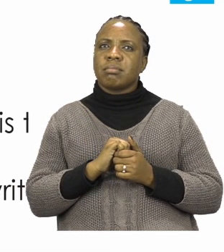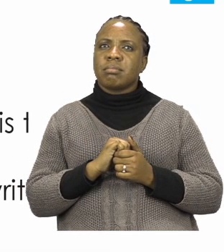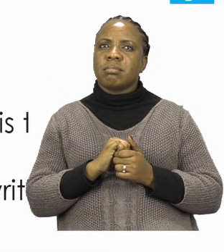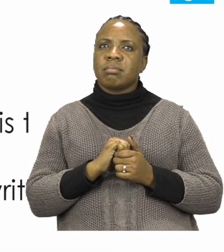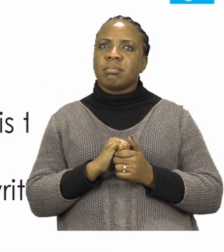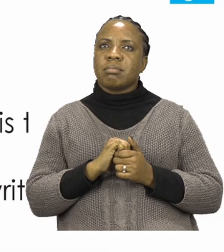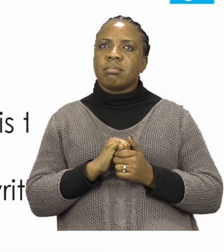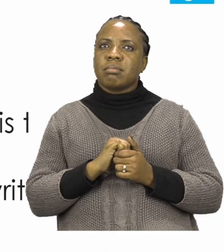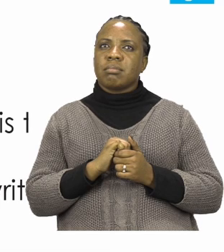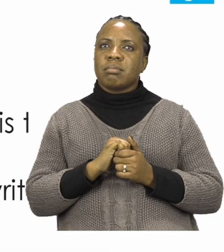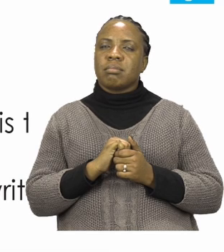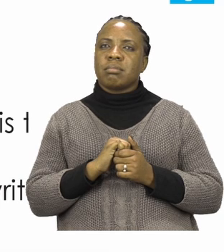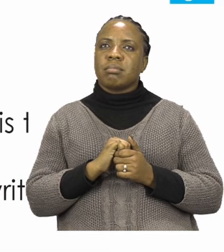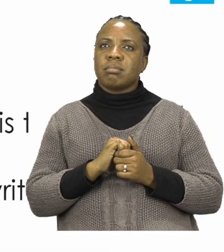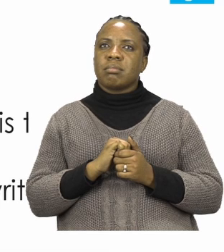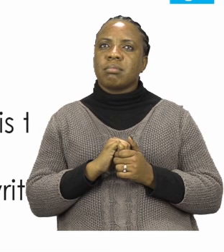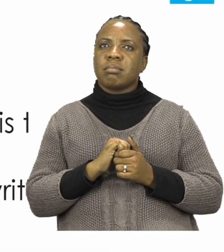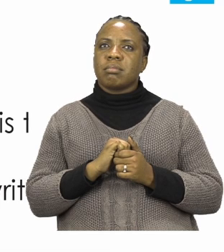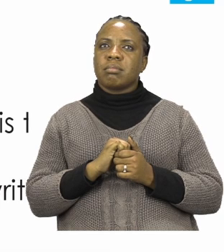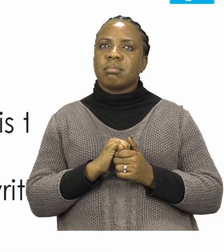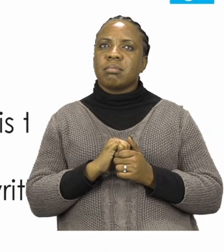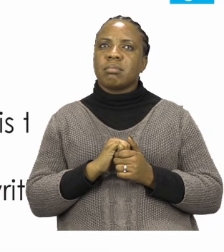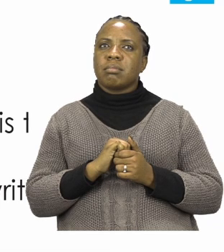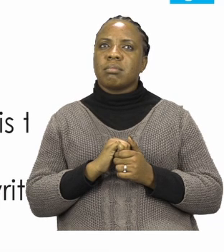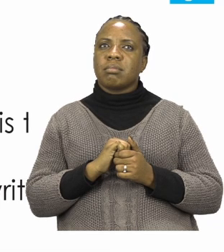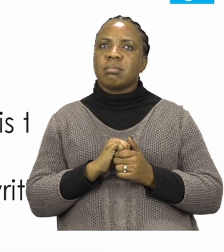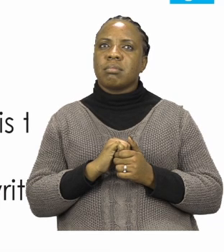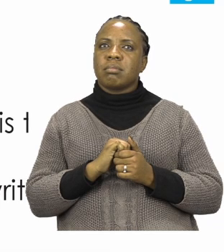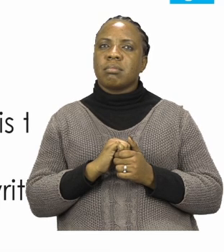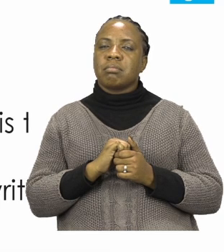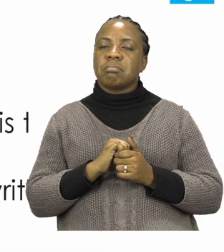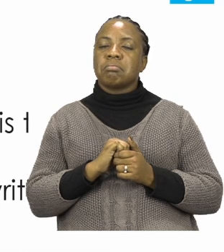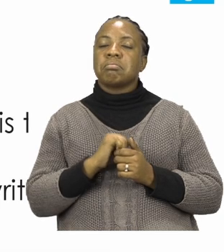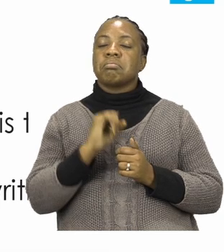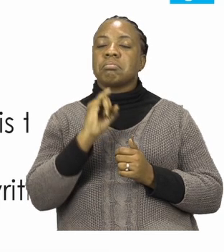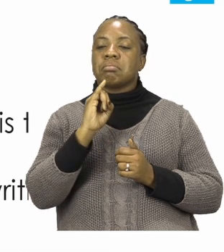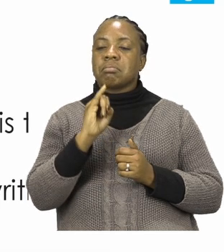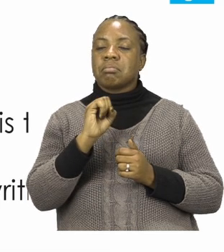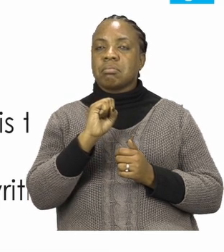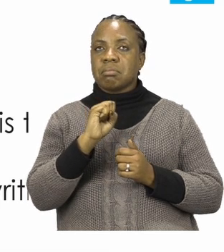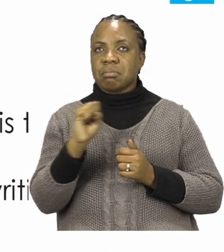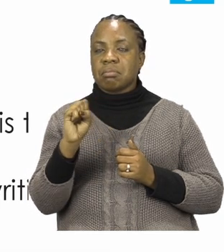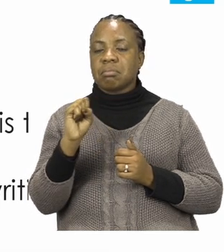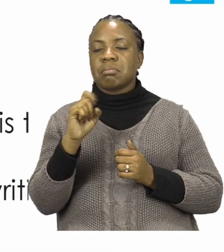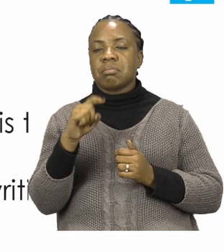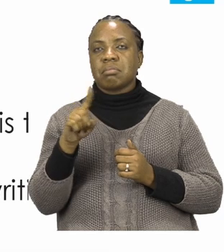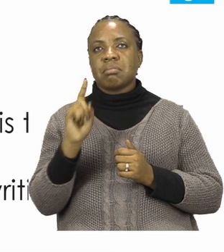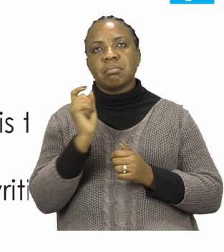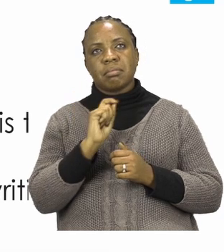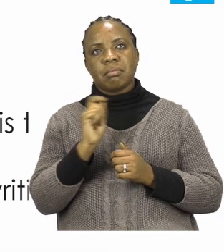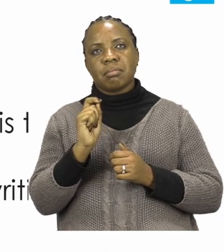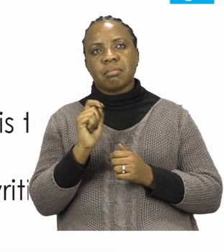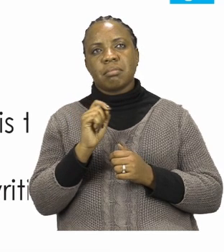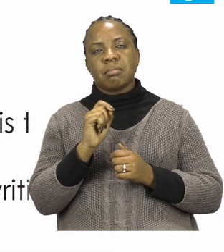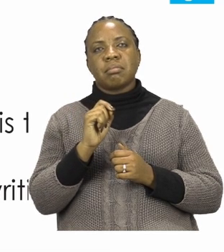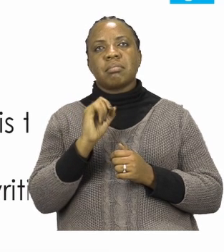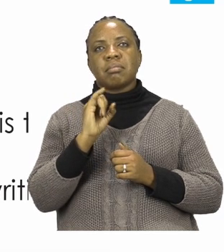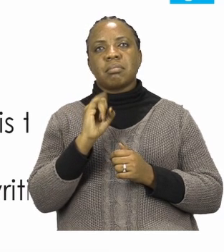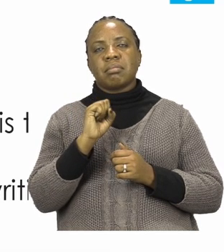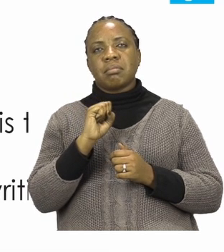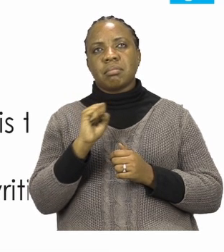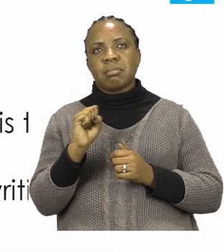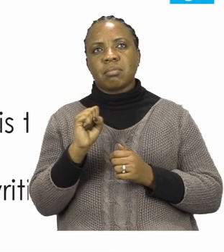If you said Anthony is, well done, because Anthony is